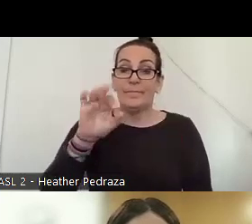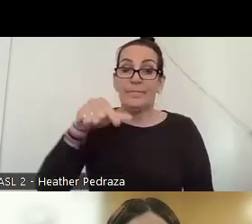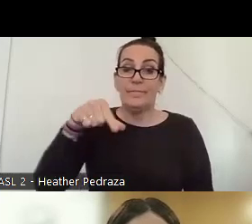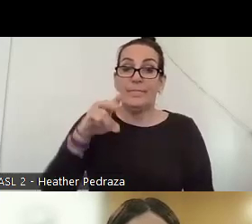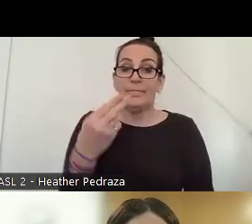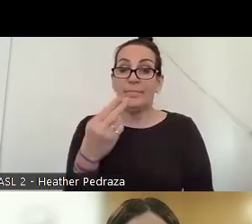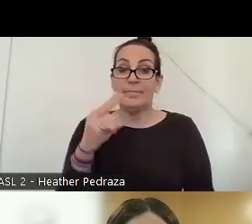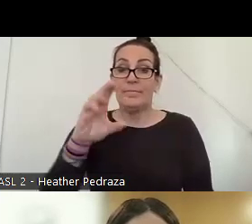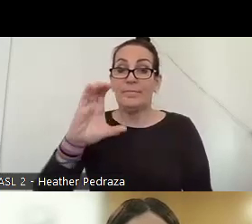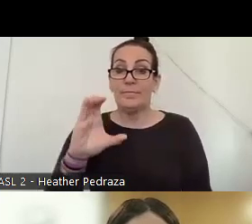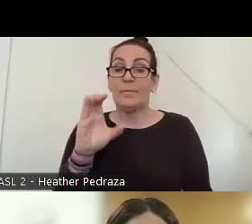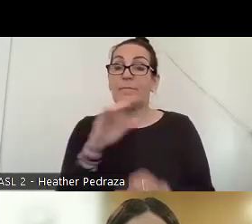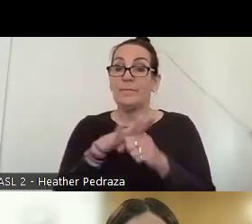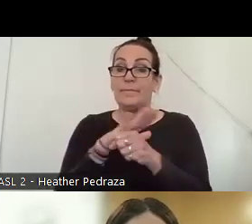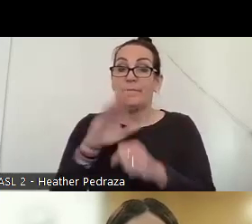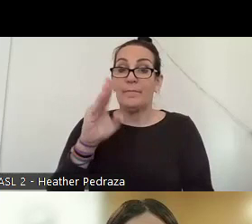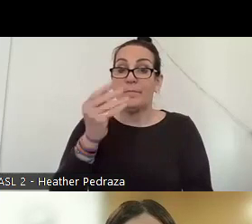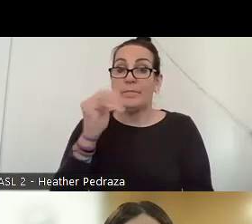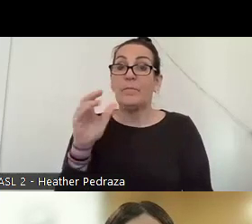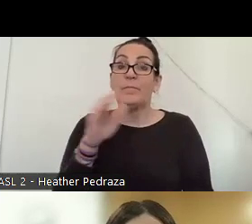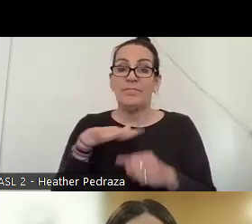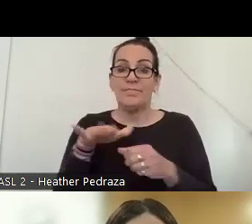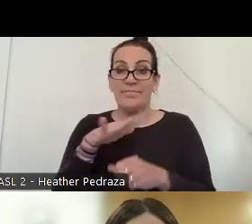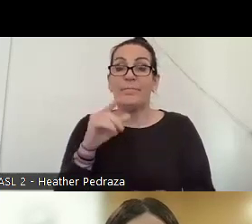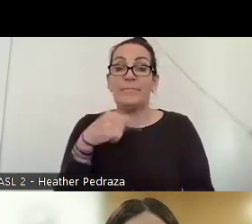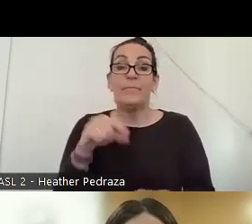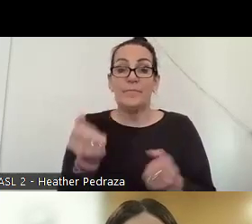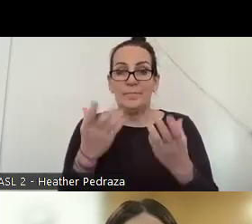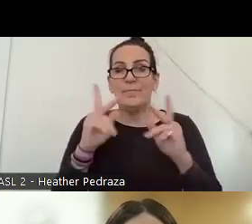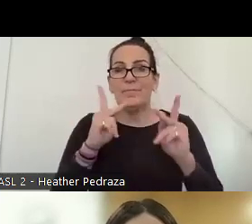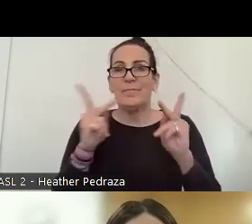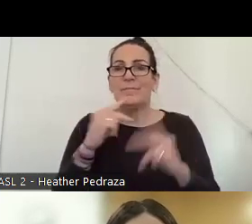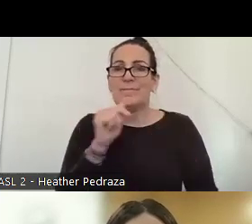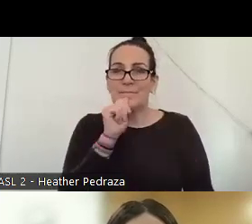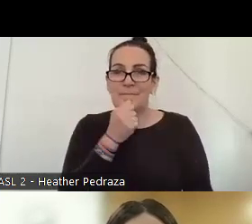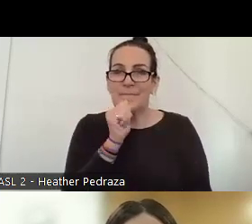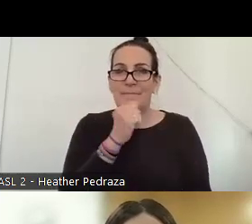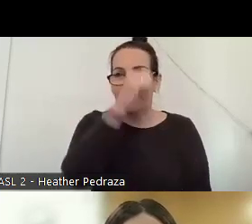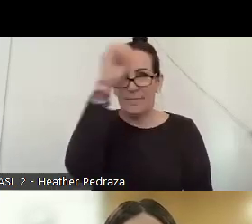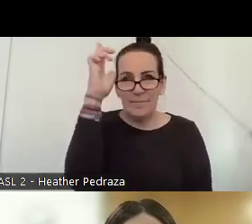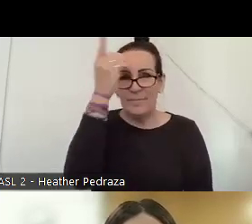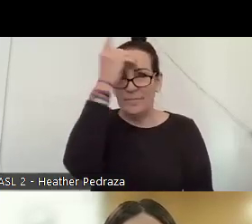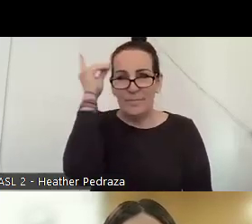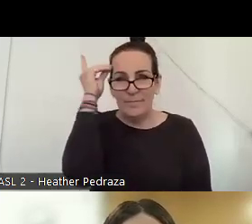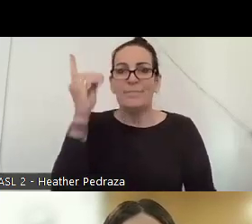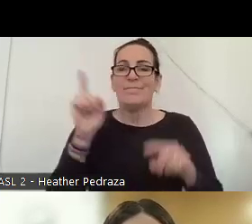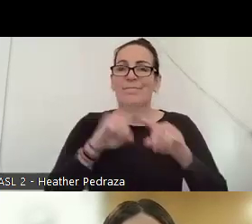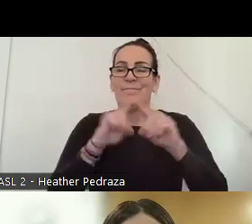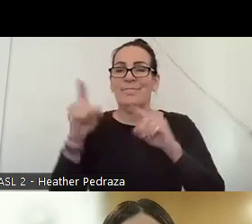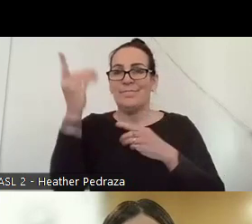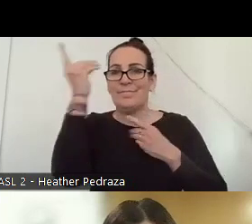patients suffer from dementia, Alzheimer's, and related diseases, and it's especially in the